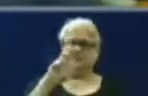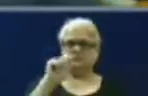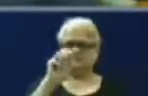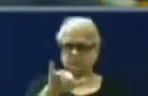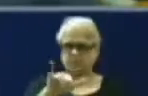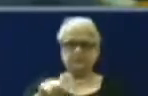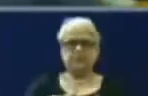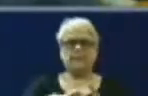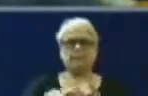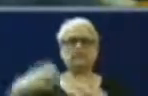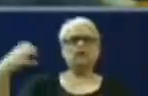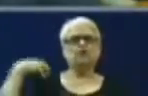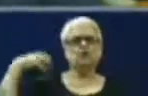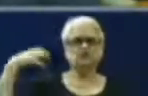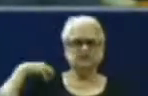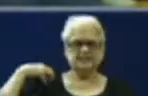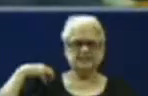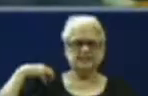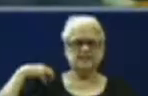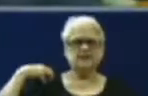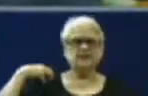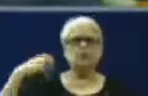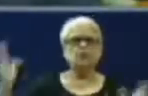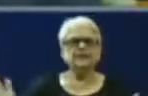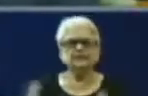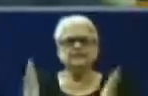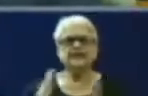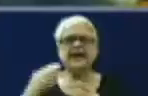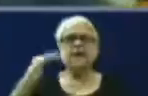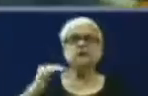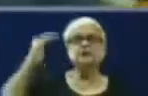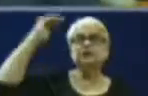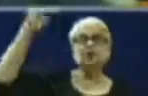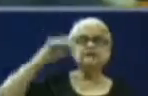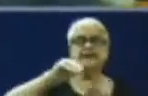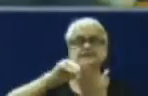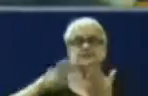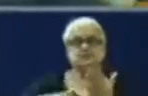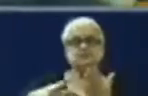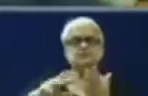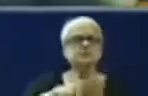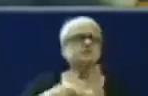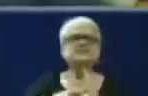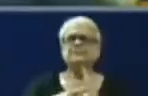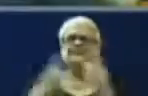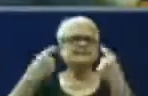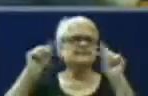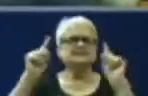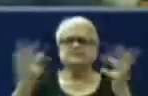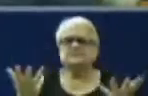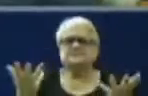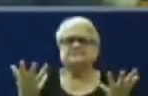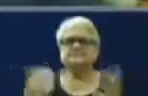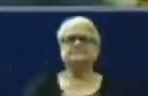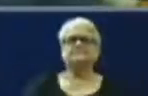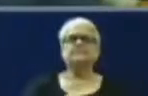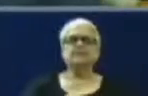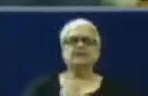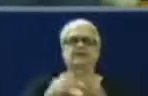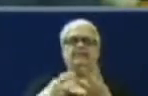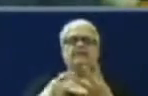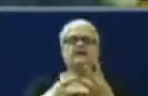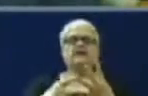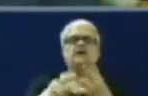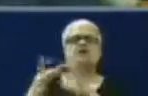feeling. Coaching, we're coaching our adults and our students of what it means to be successful at the middle school level and beyond. We're focusing